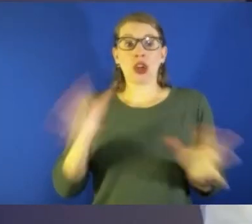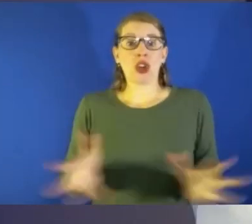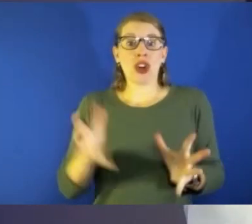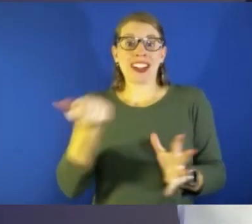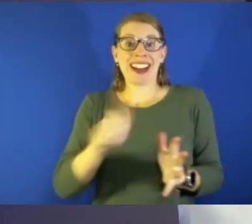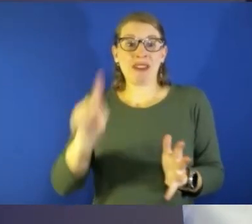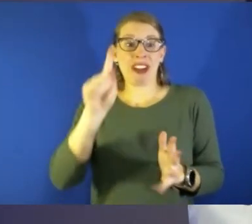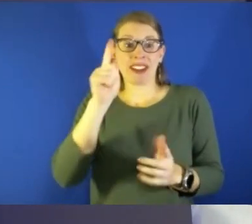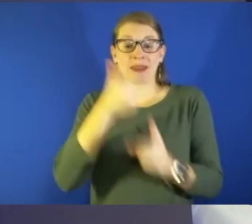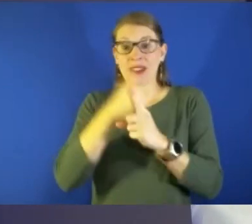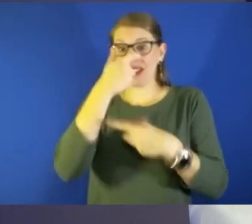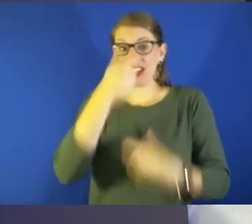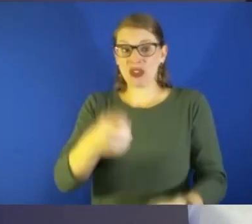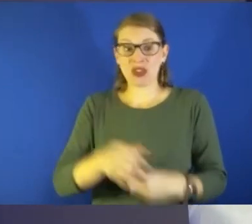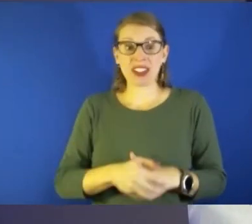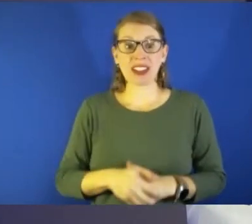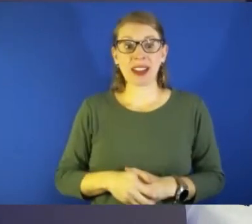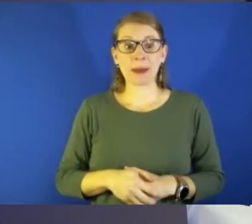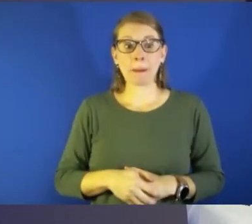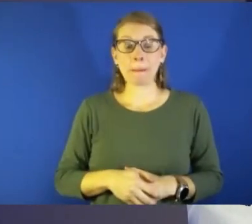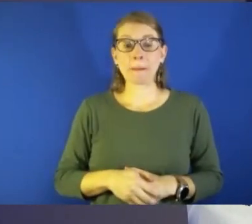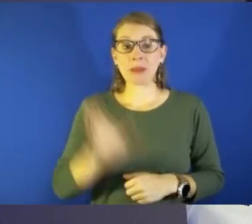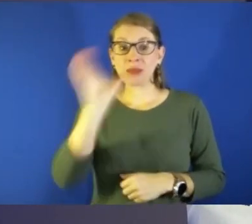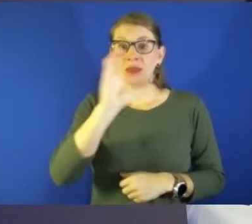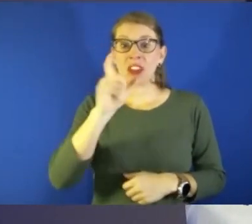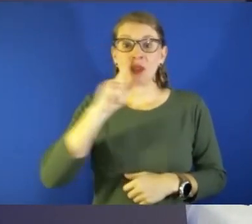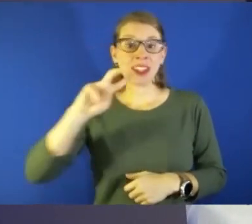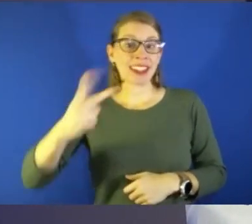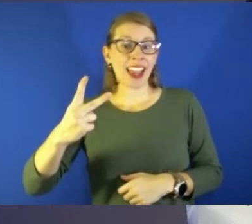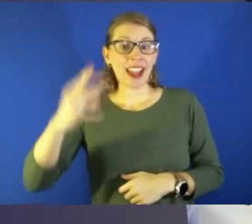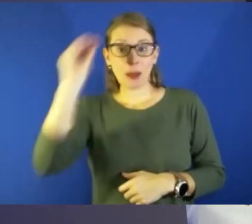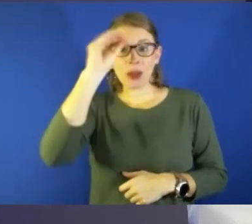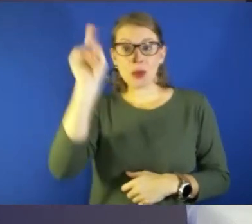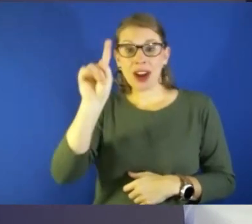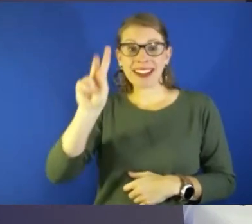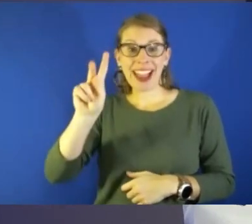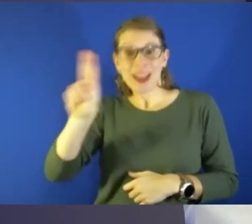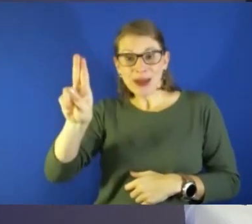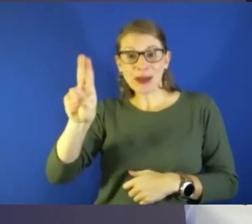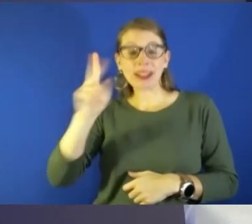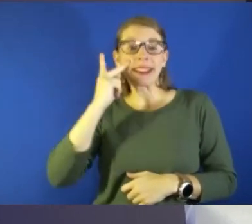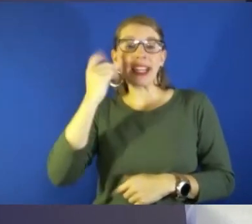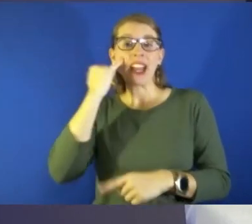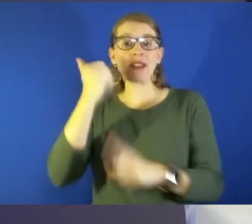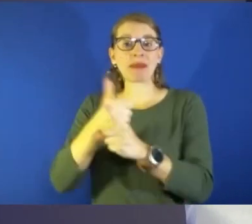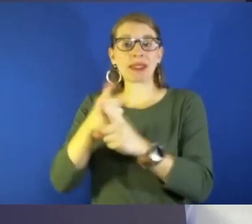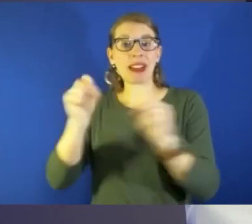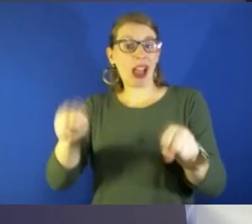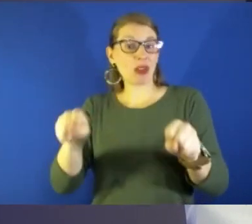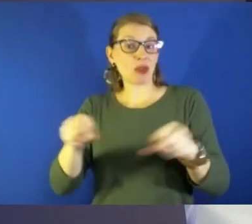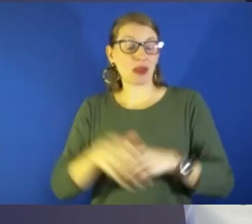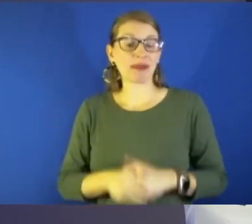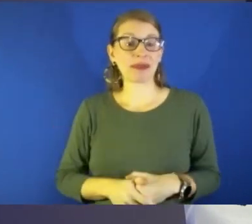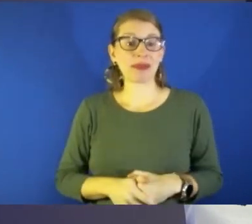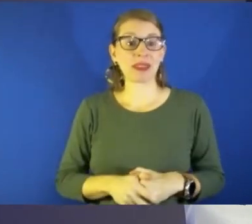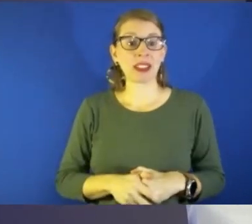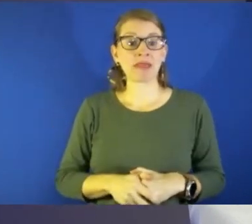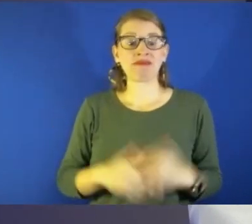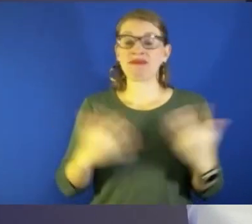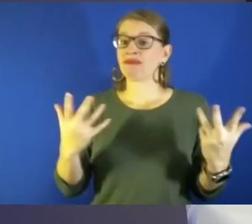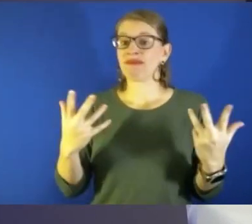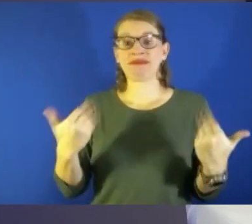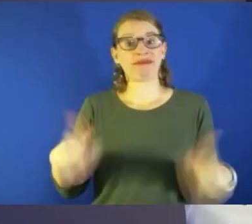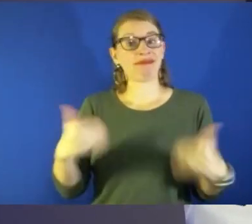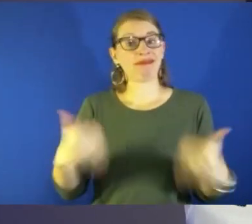interested to seek that second opinion at KU to see if they are eligible, because it is a game changer. Doing 1 treatment, not having